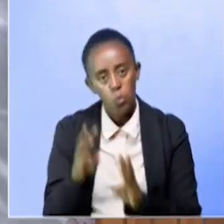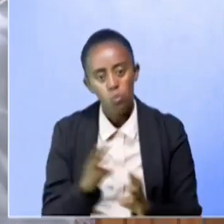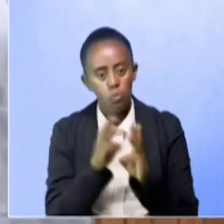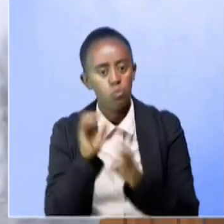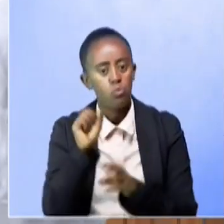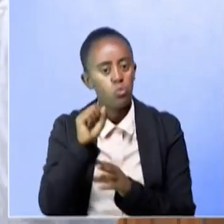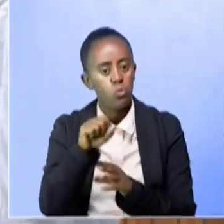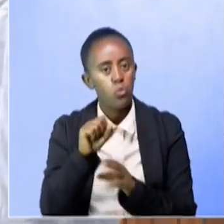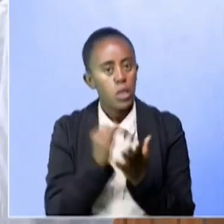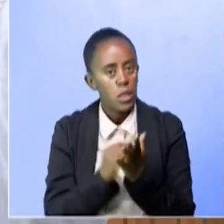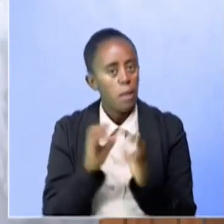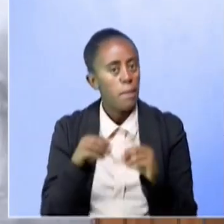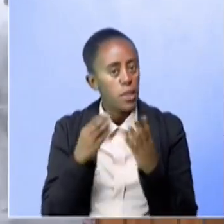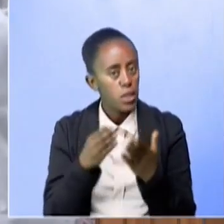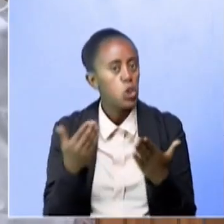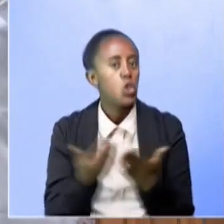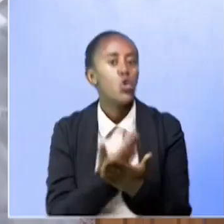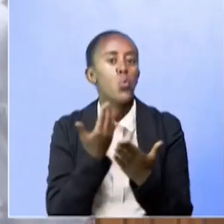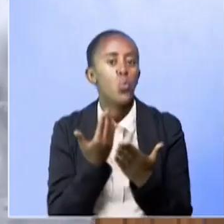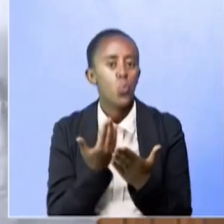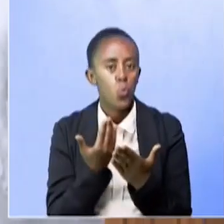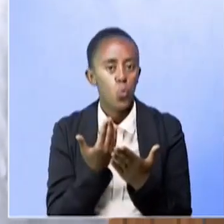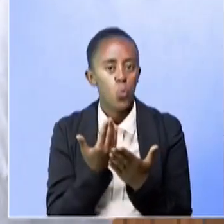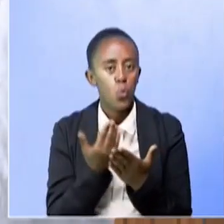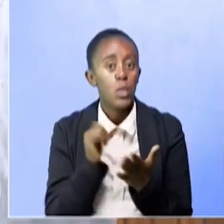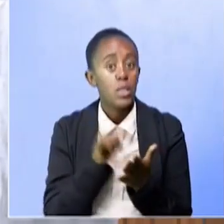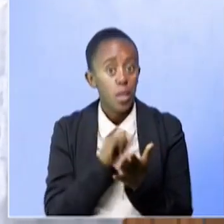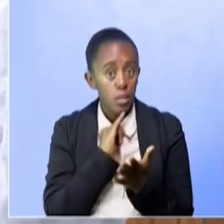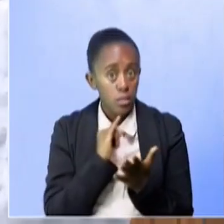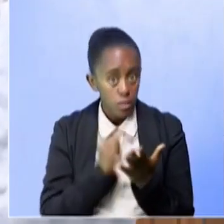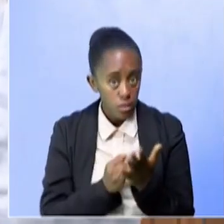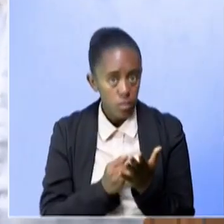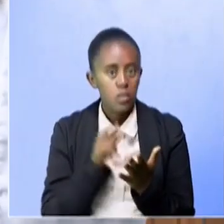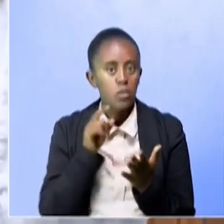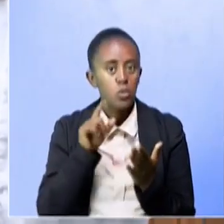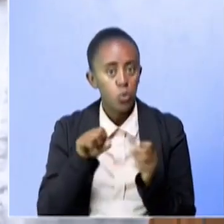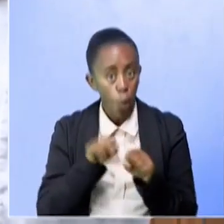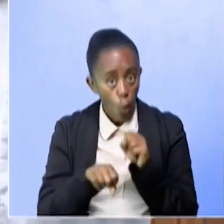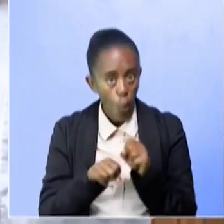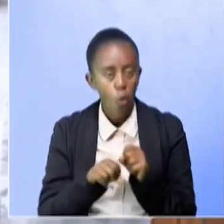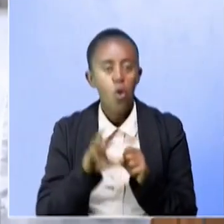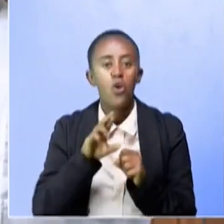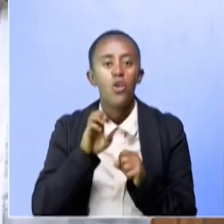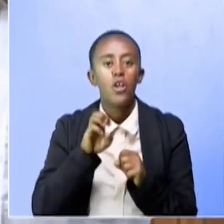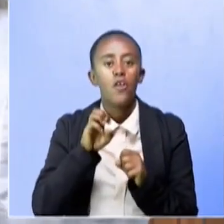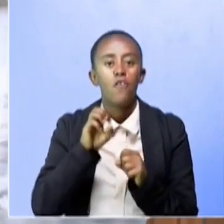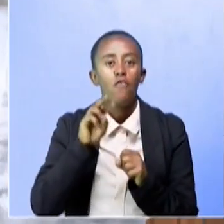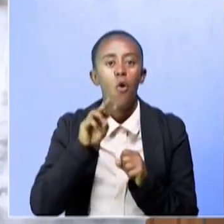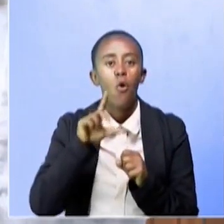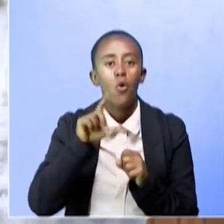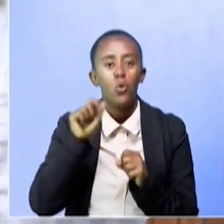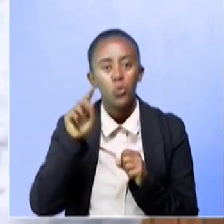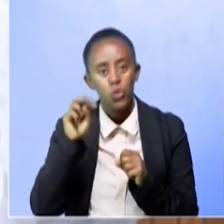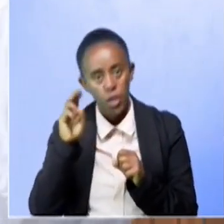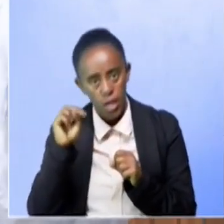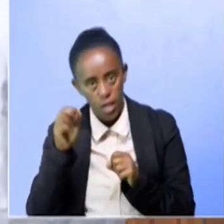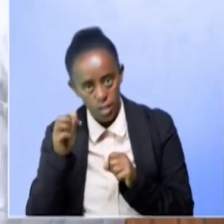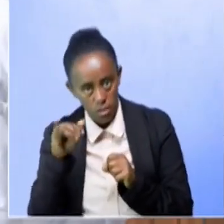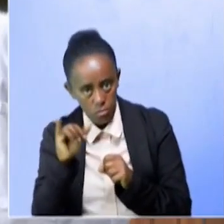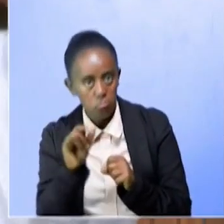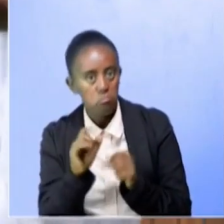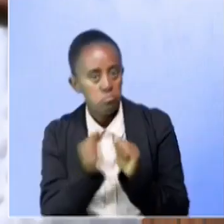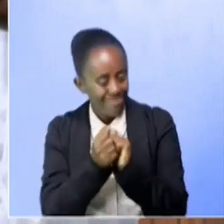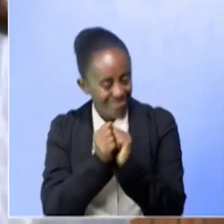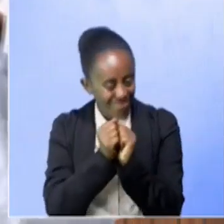it brings you something new. That is it. So revolutionary. This is what I mean that computer is one means